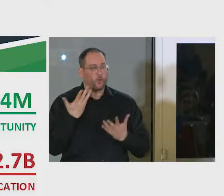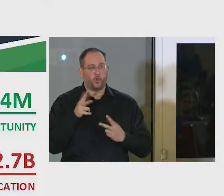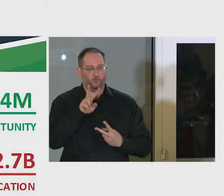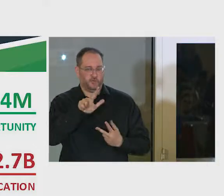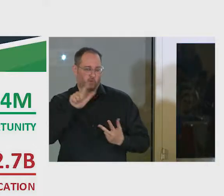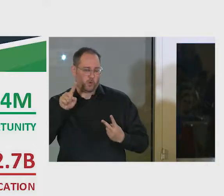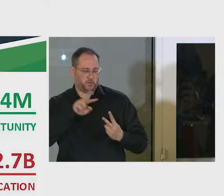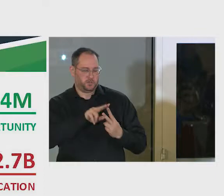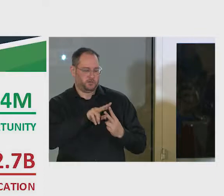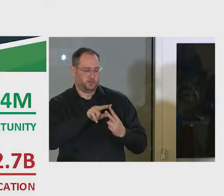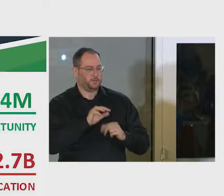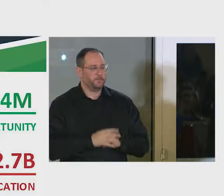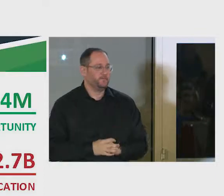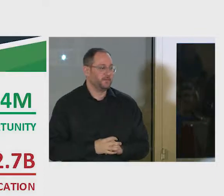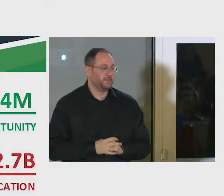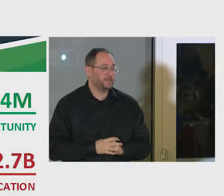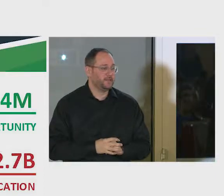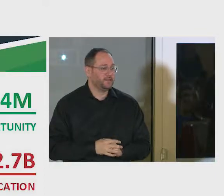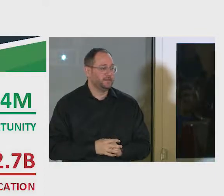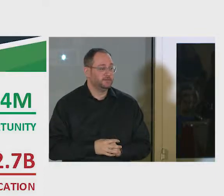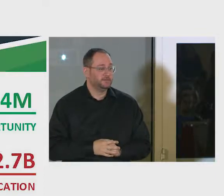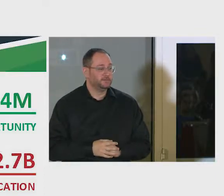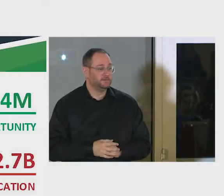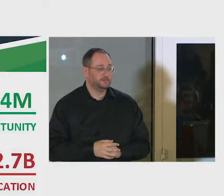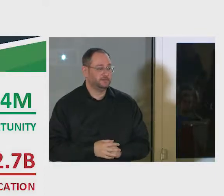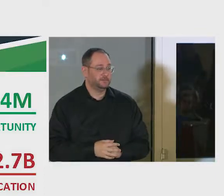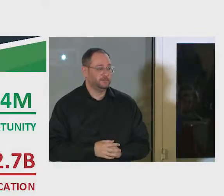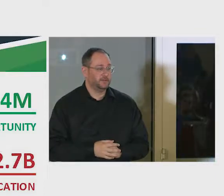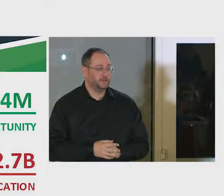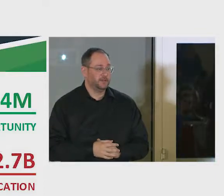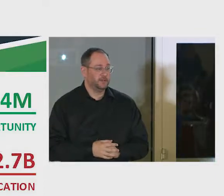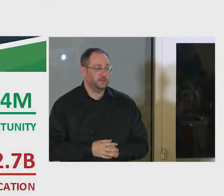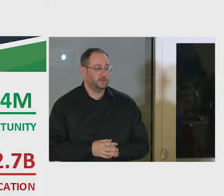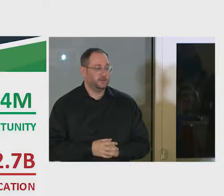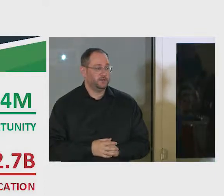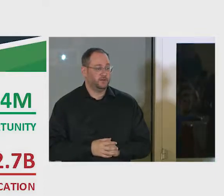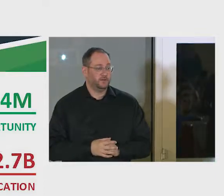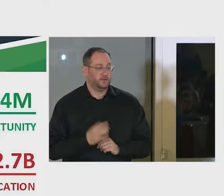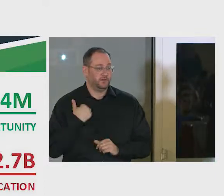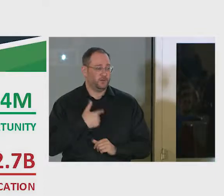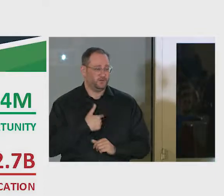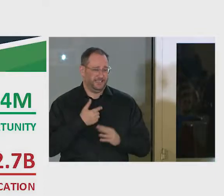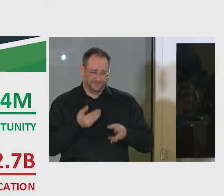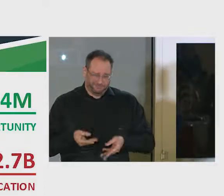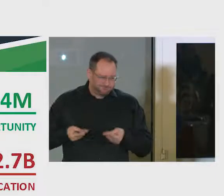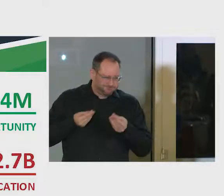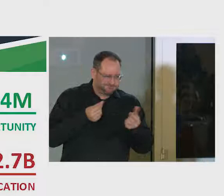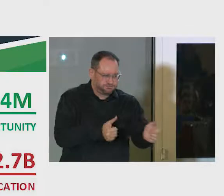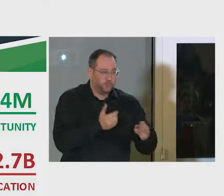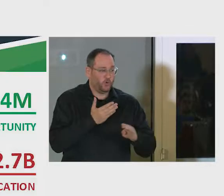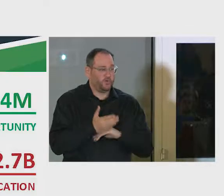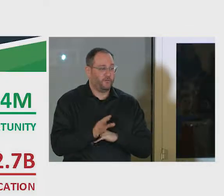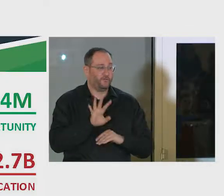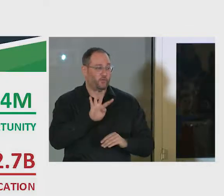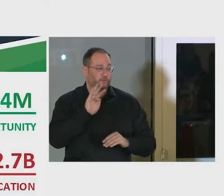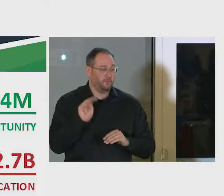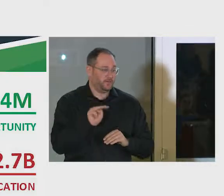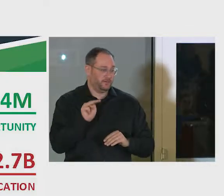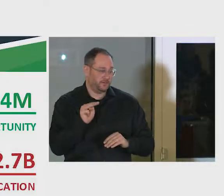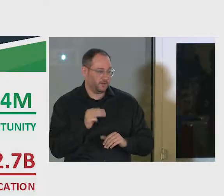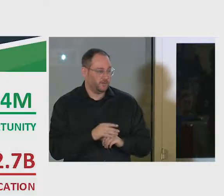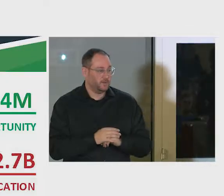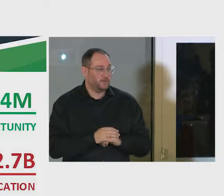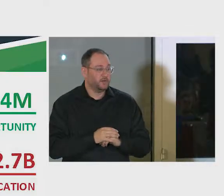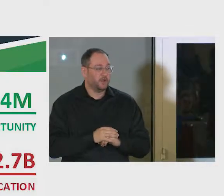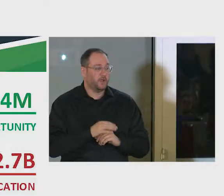million on housing. This includes things like our Housing Production Trust Fund, our Safe at Home program. It doesn't include all of the funds